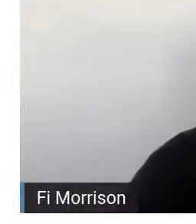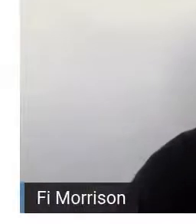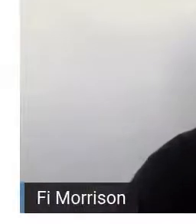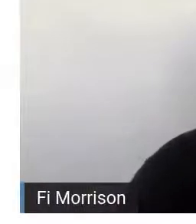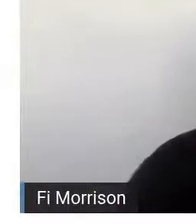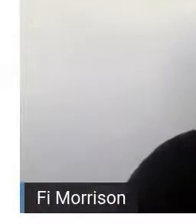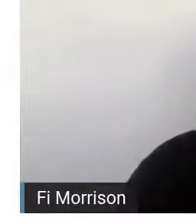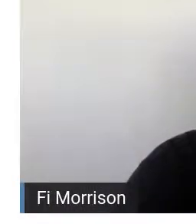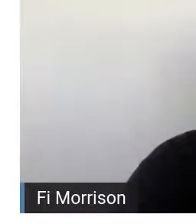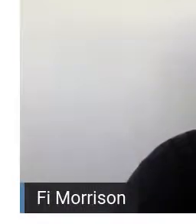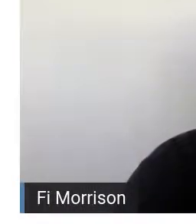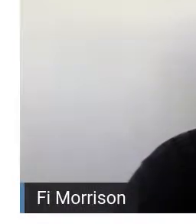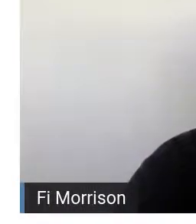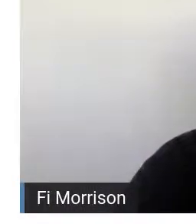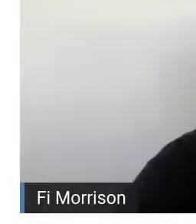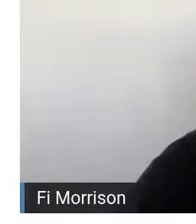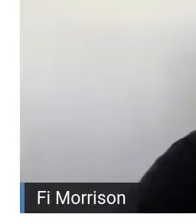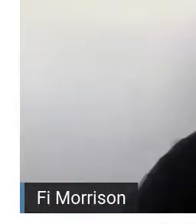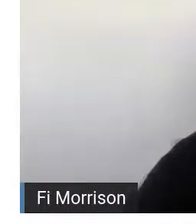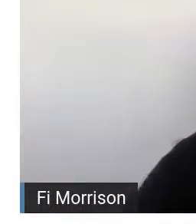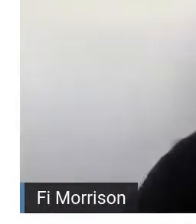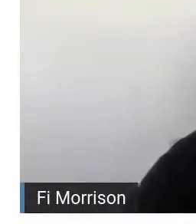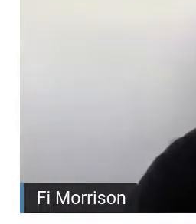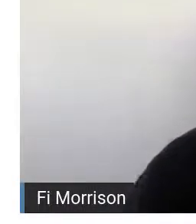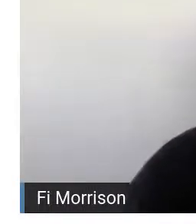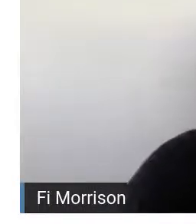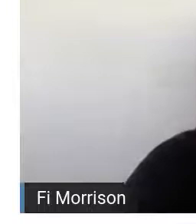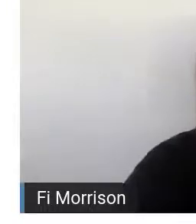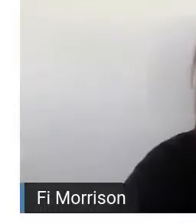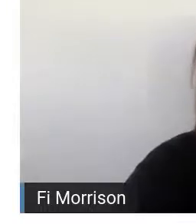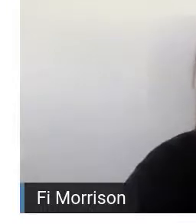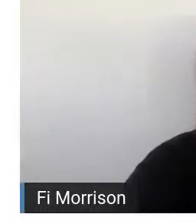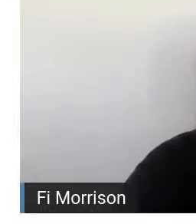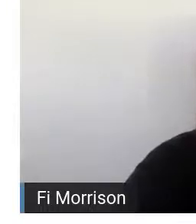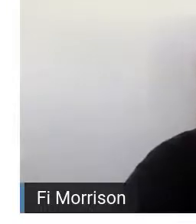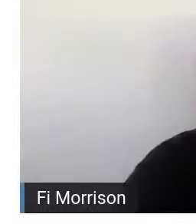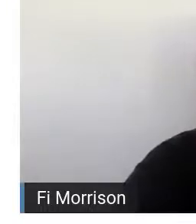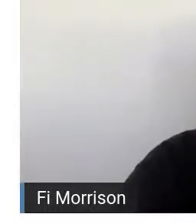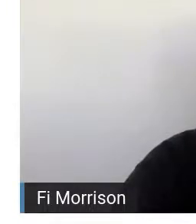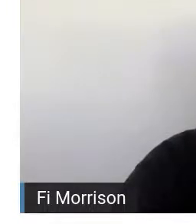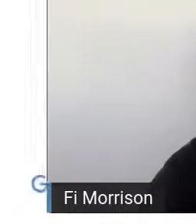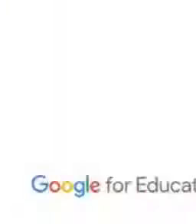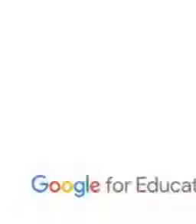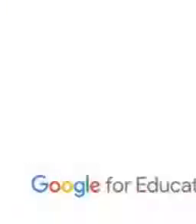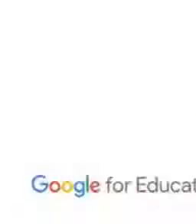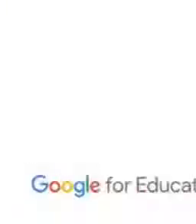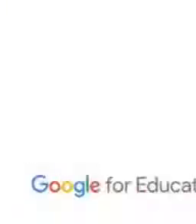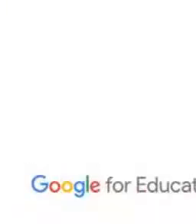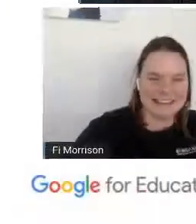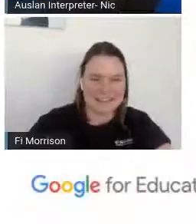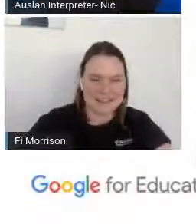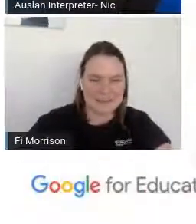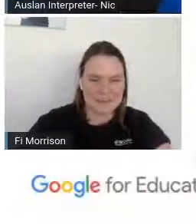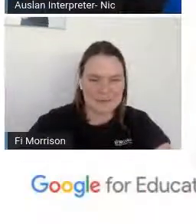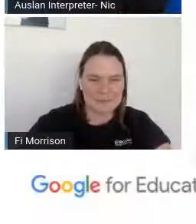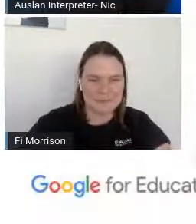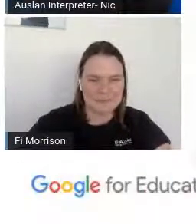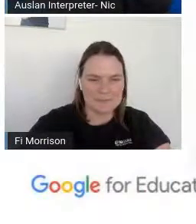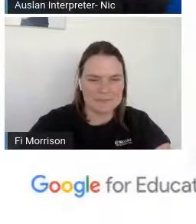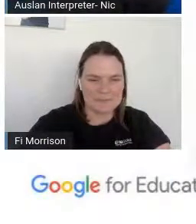Kimberly. Hey, everyone. Thank you so much for joining us. I'm really excited to be here for the